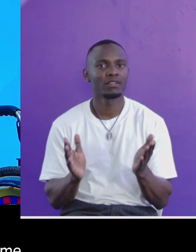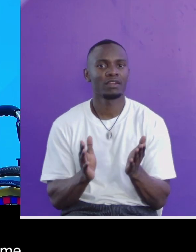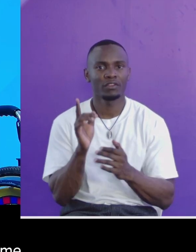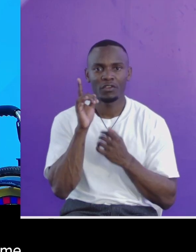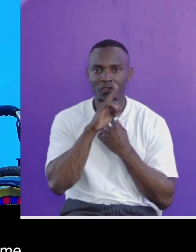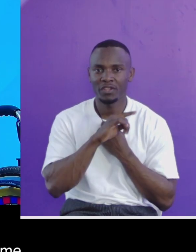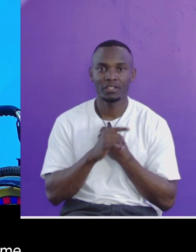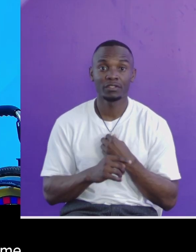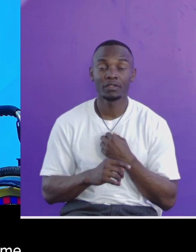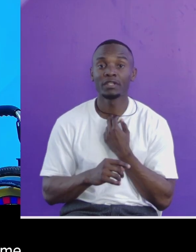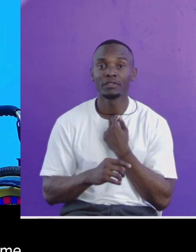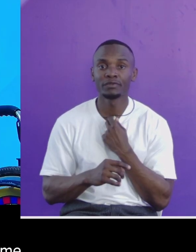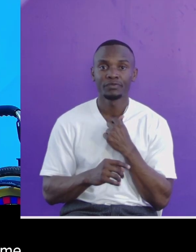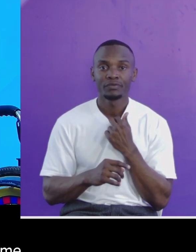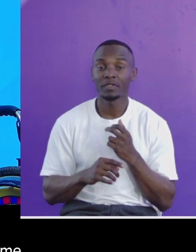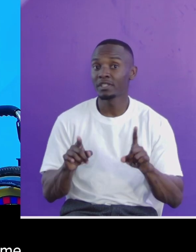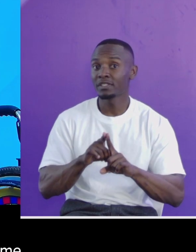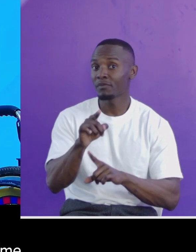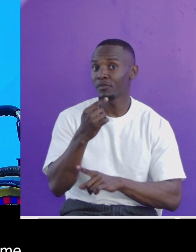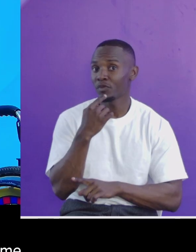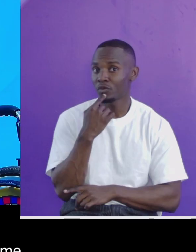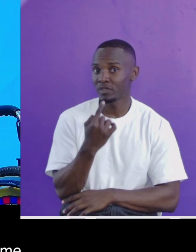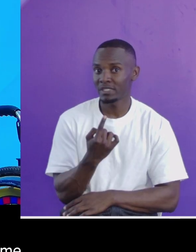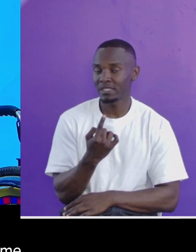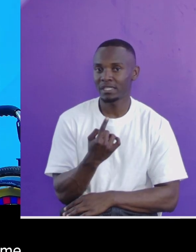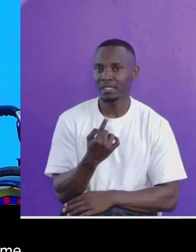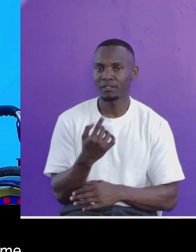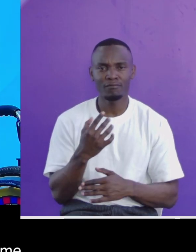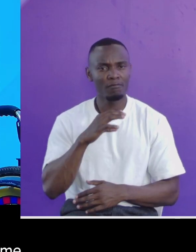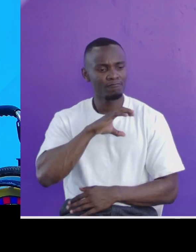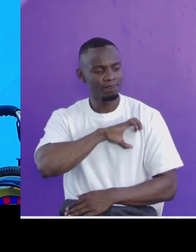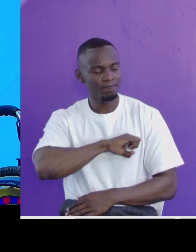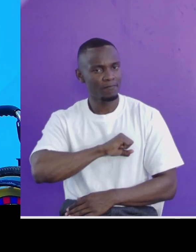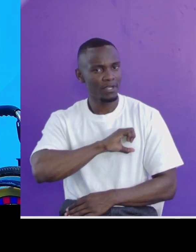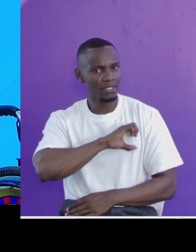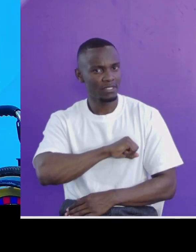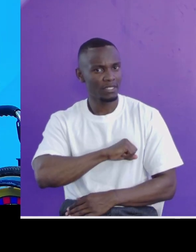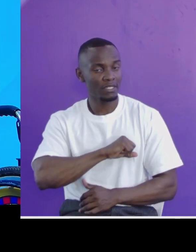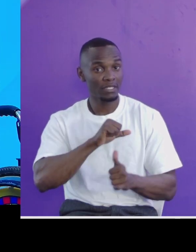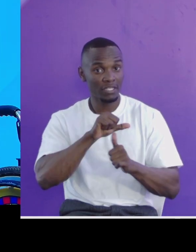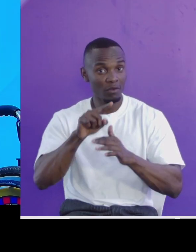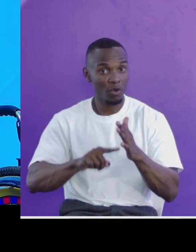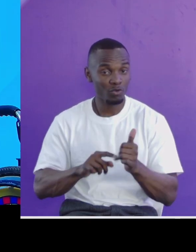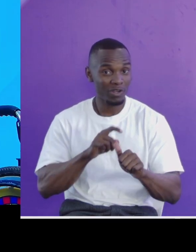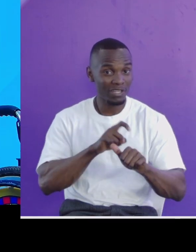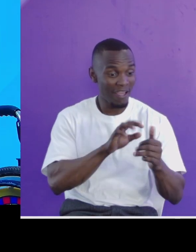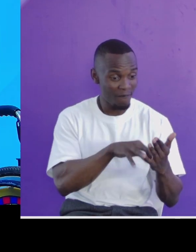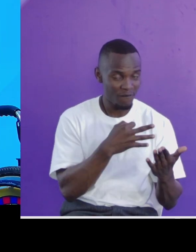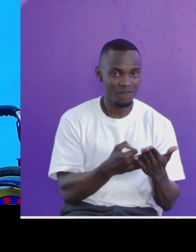Like you said, resilience is about rising anytime you fall.